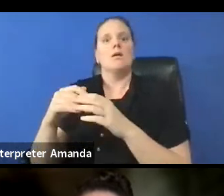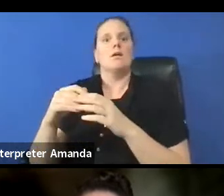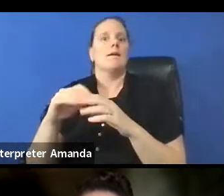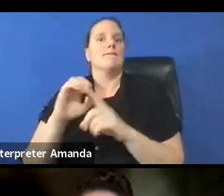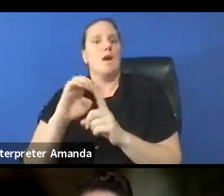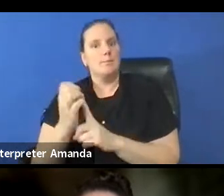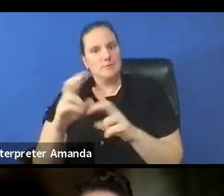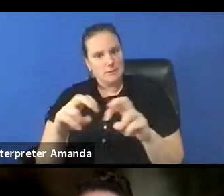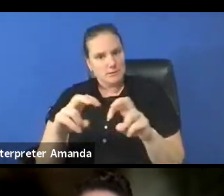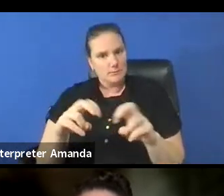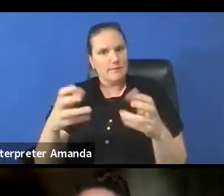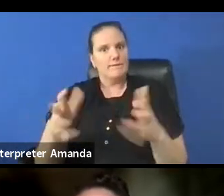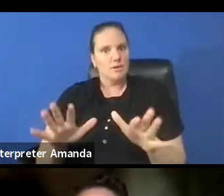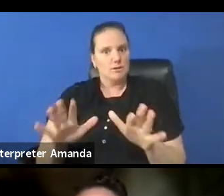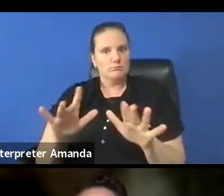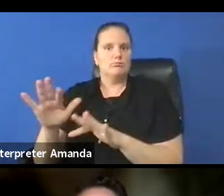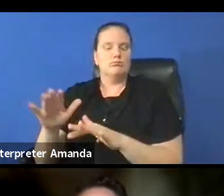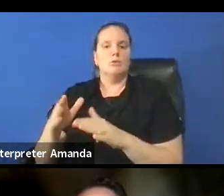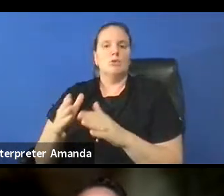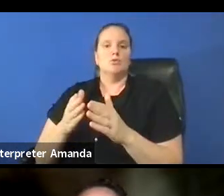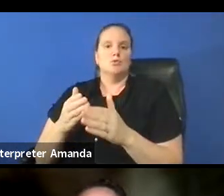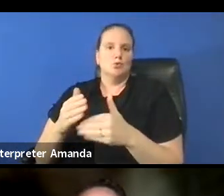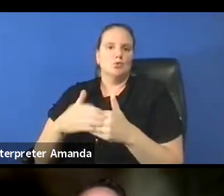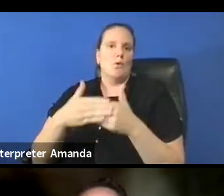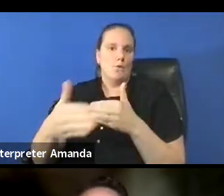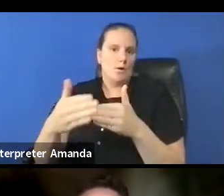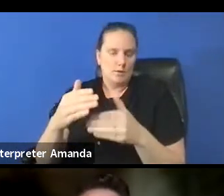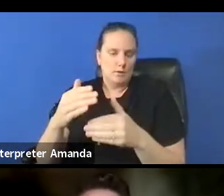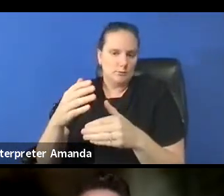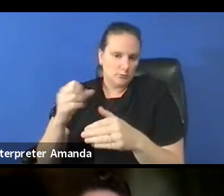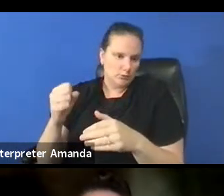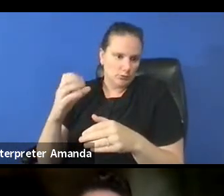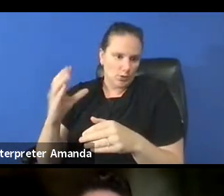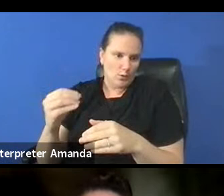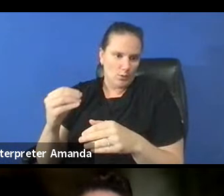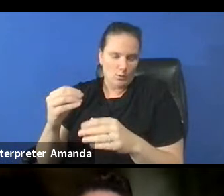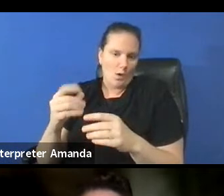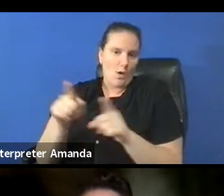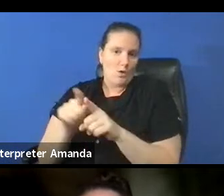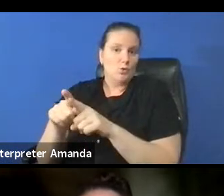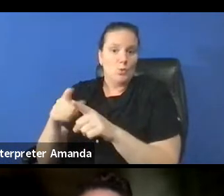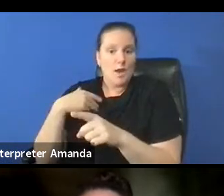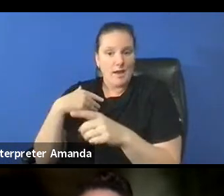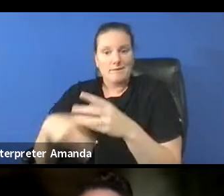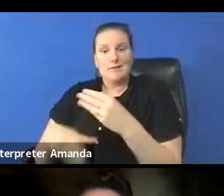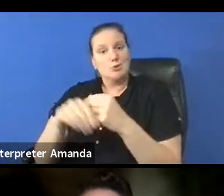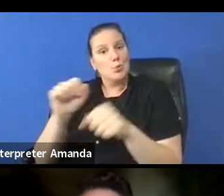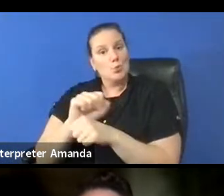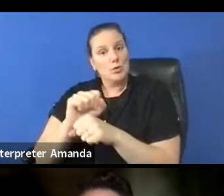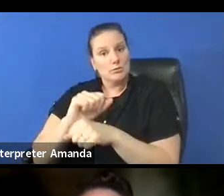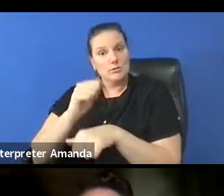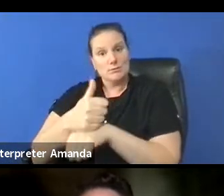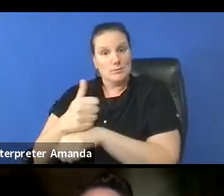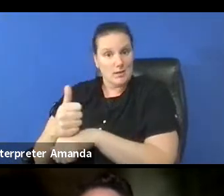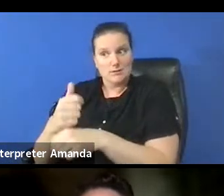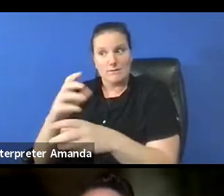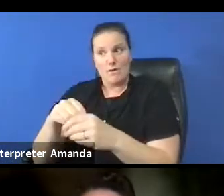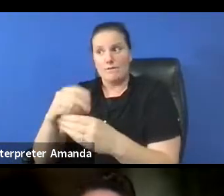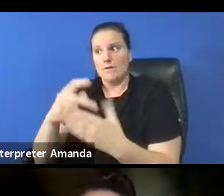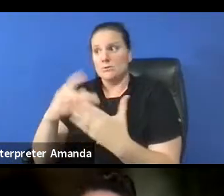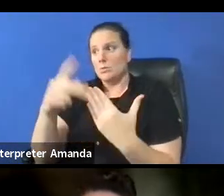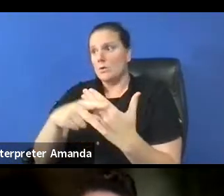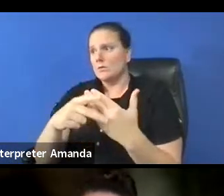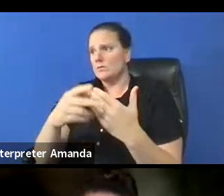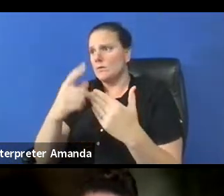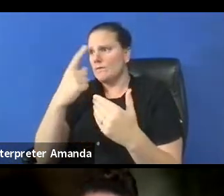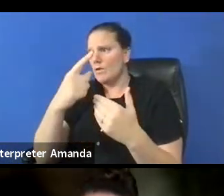been done and so on and so forth. And then on top of it, we've had additional work taking place as part of this program over the